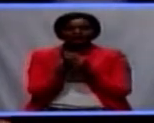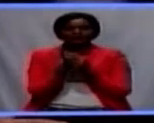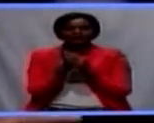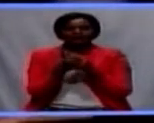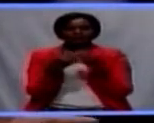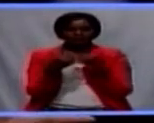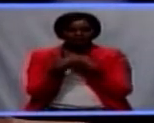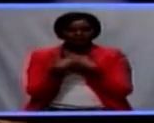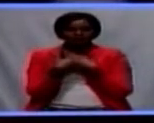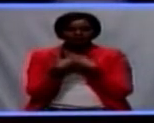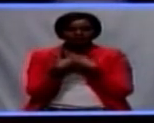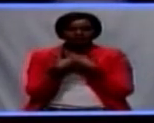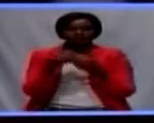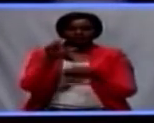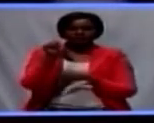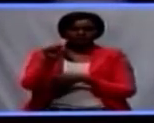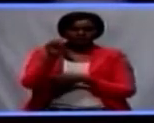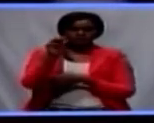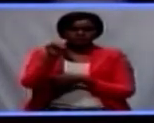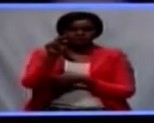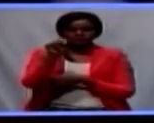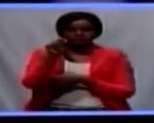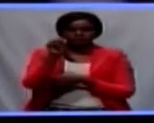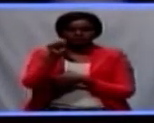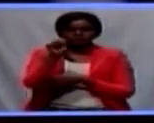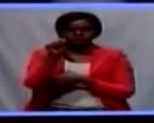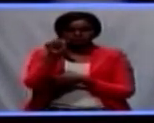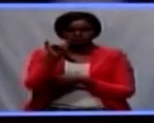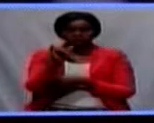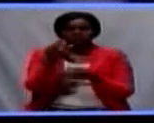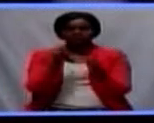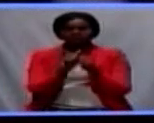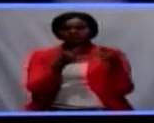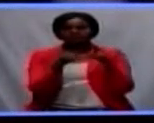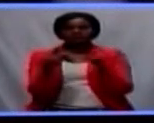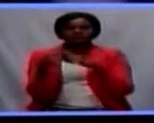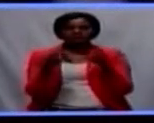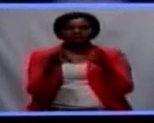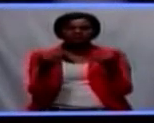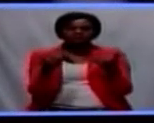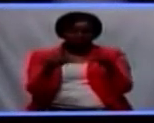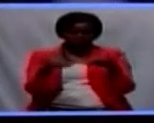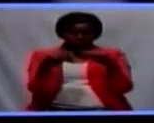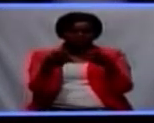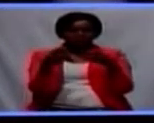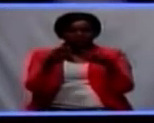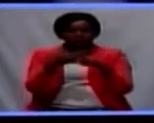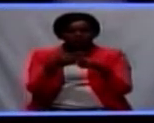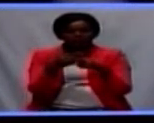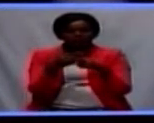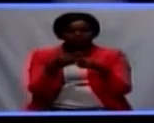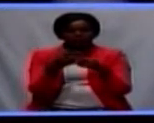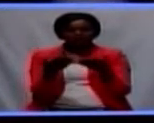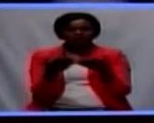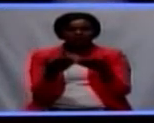an amnesty on interest and penalties. Would you like to give a brief background